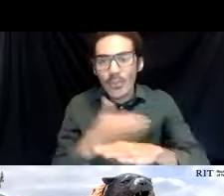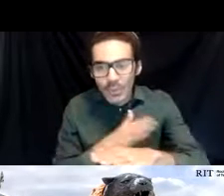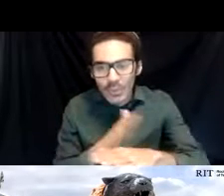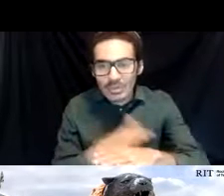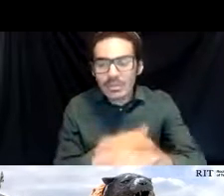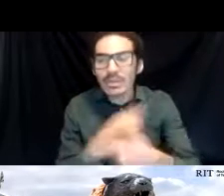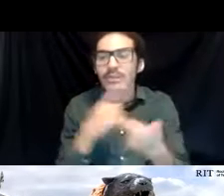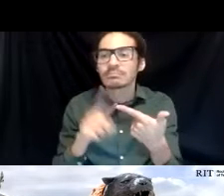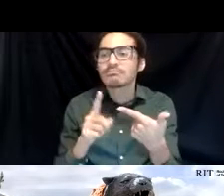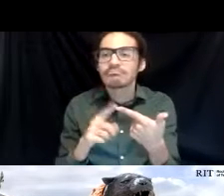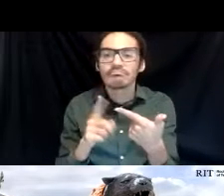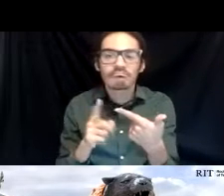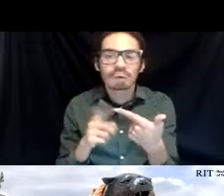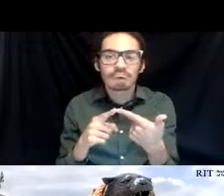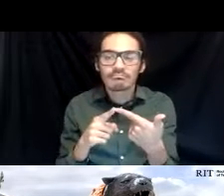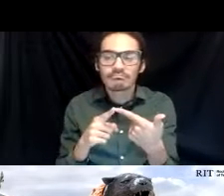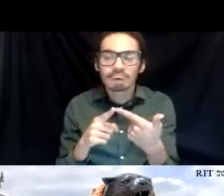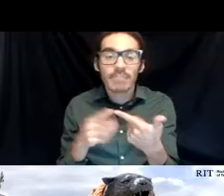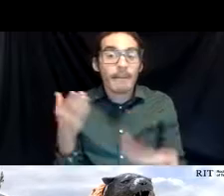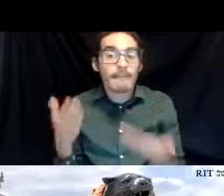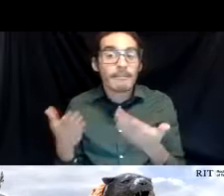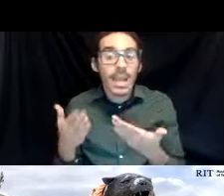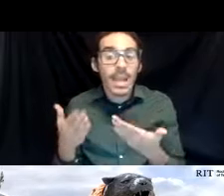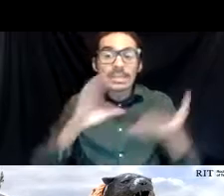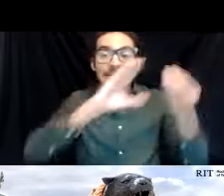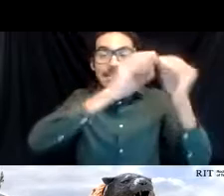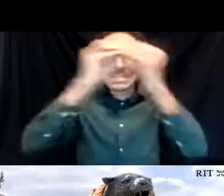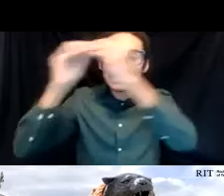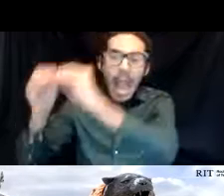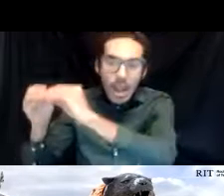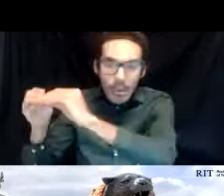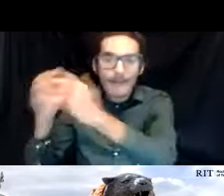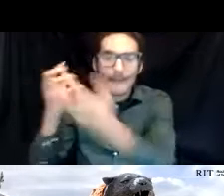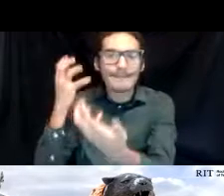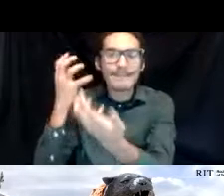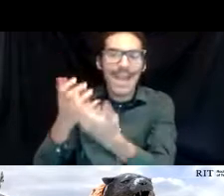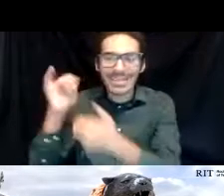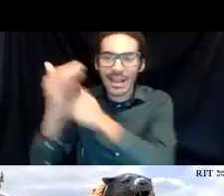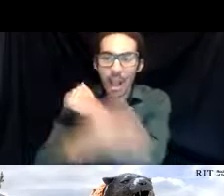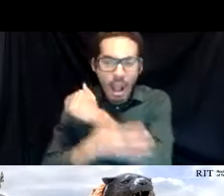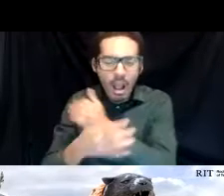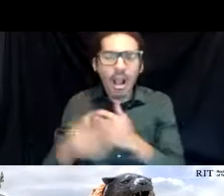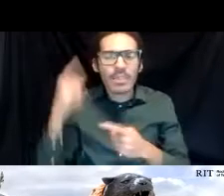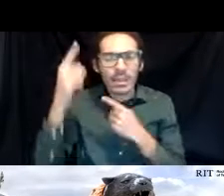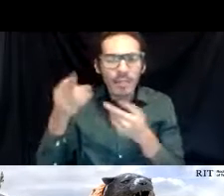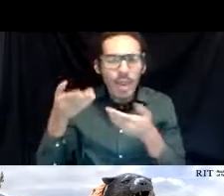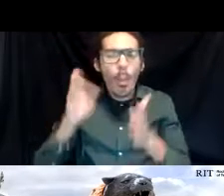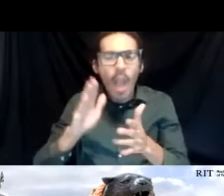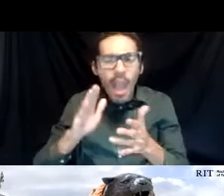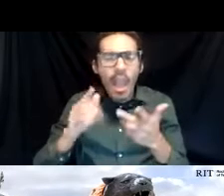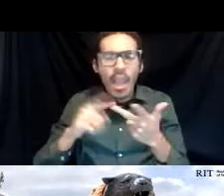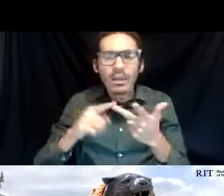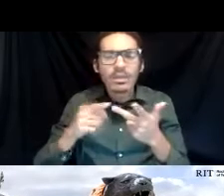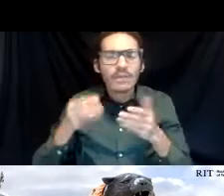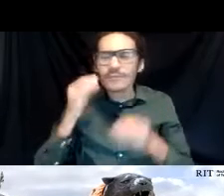have the maybe the decor of the place, and thinking about the way that the food is served, or the